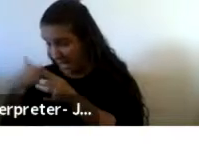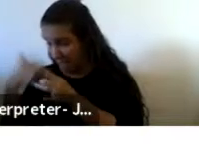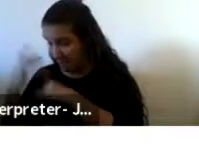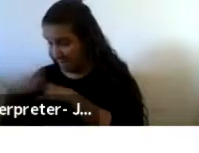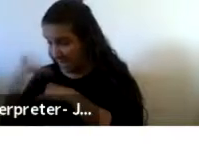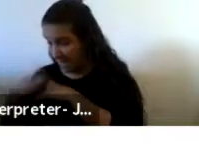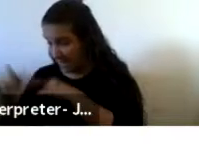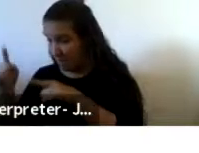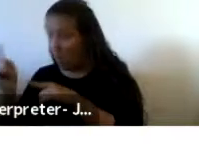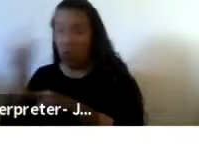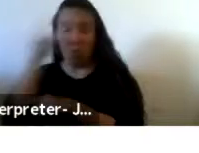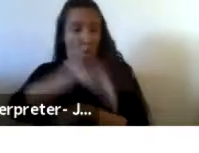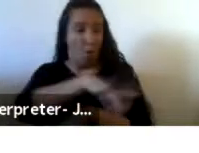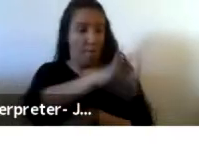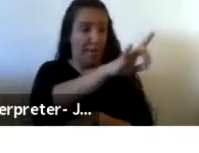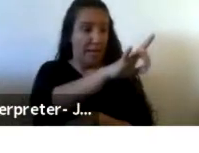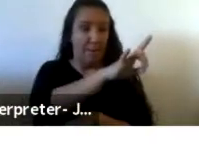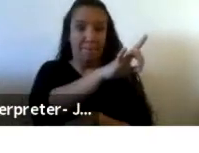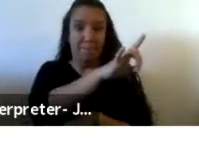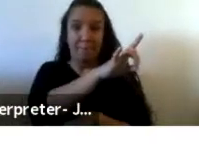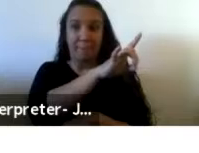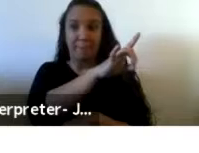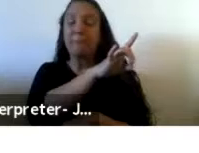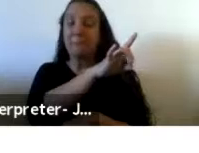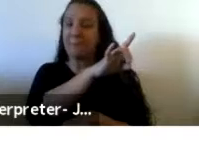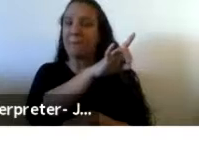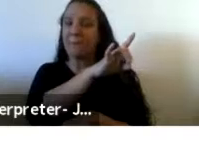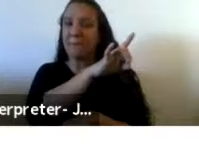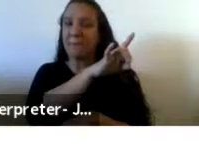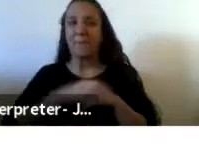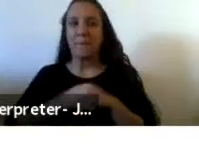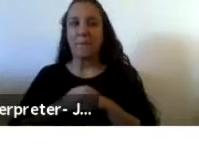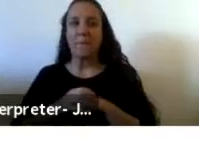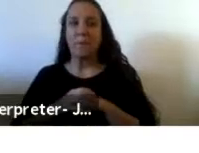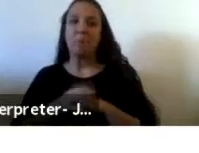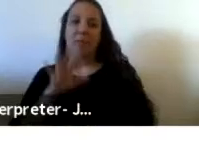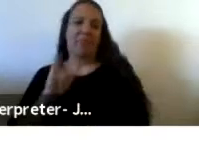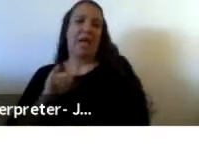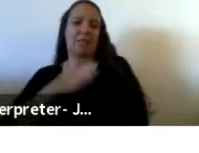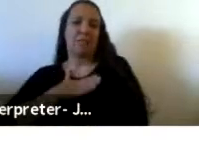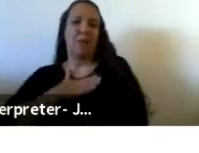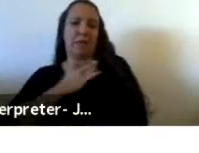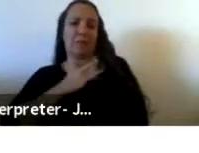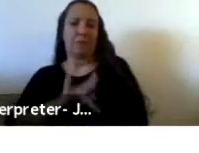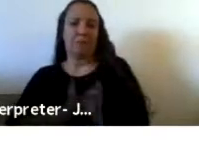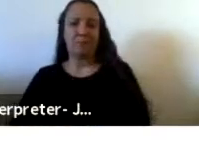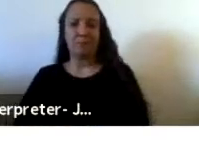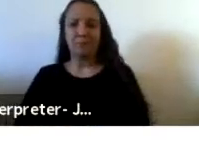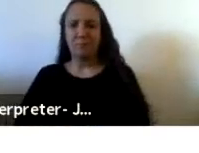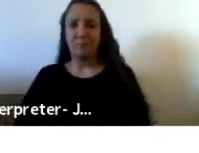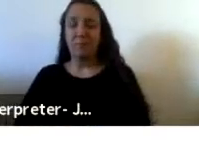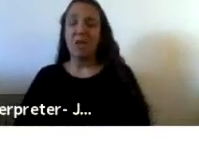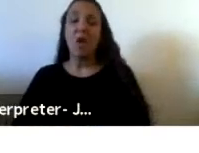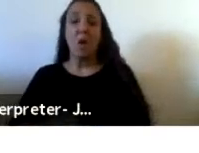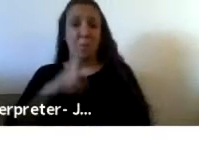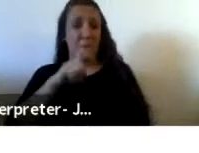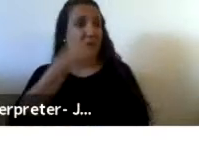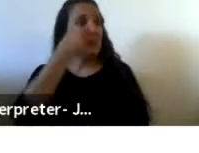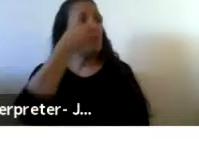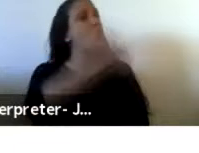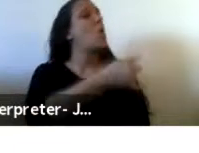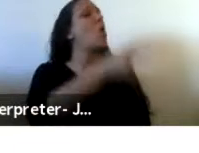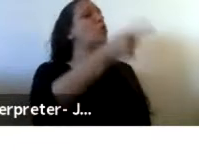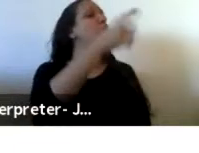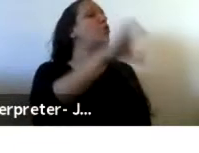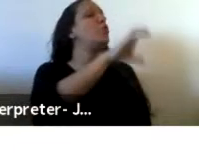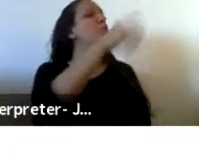it and then go to your place of business and pick it up, that's what I'm going to do, because then I'm not going to have to call and find out specifically if you do have the